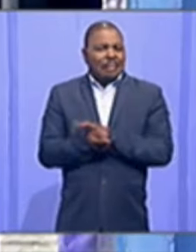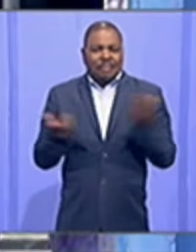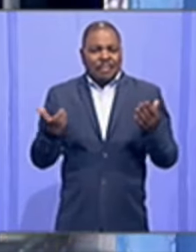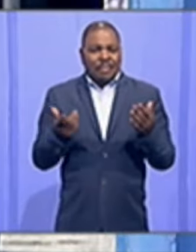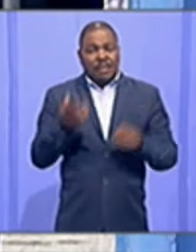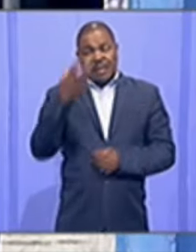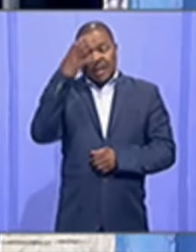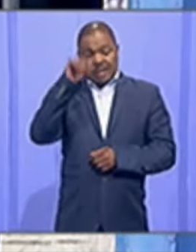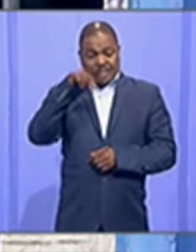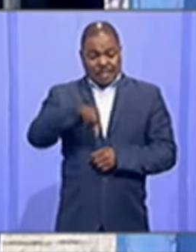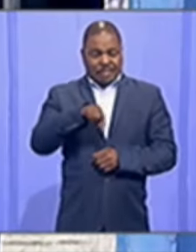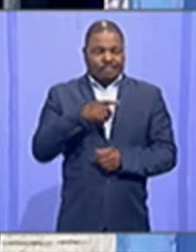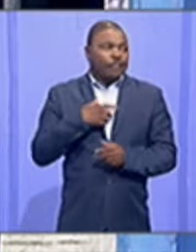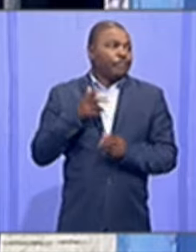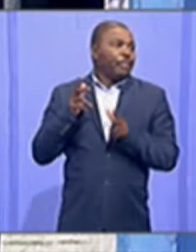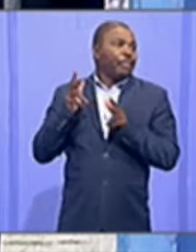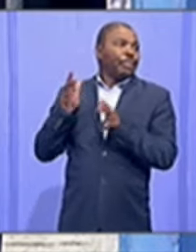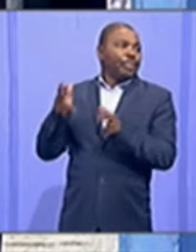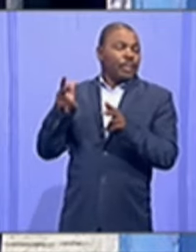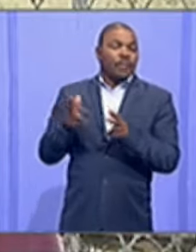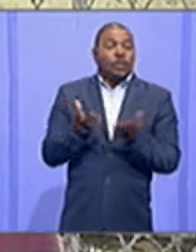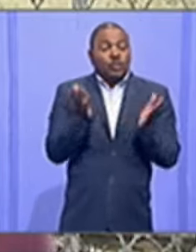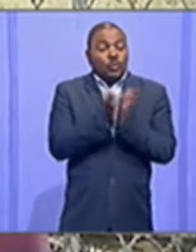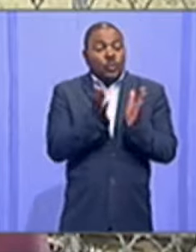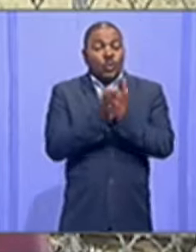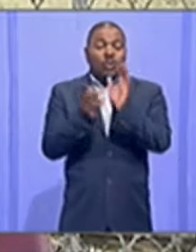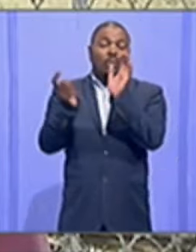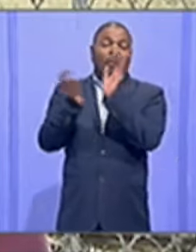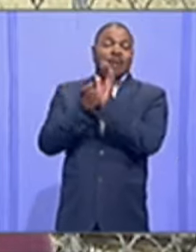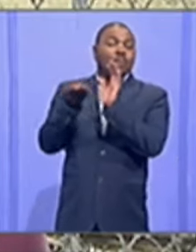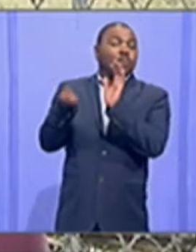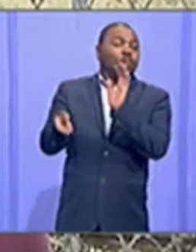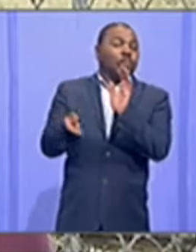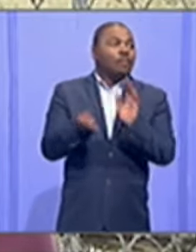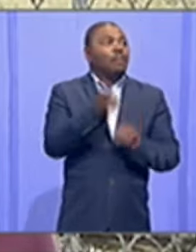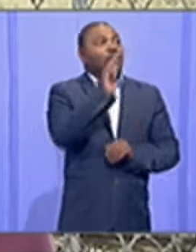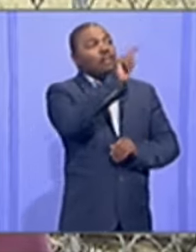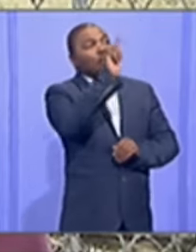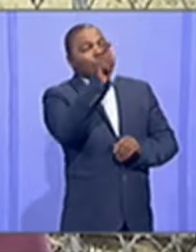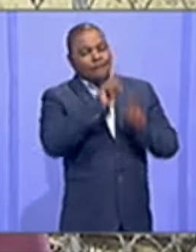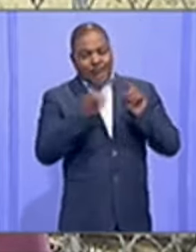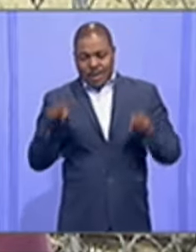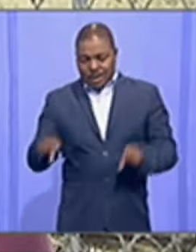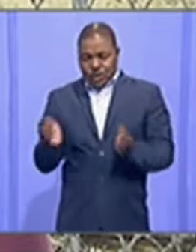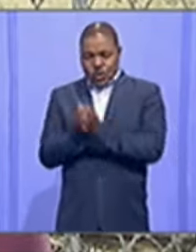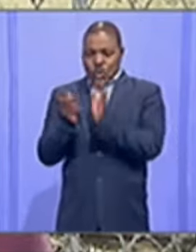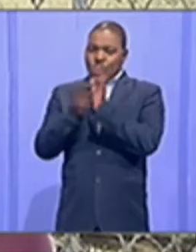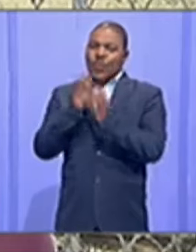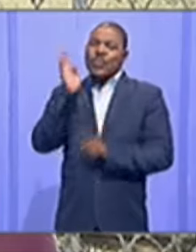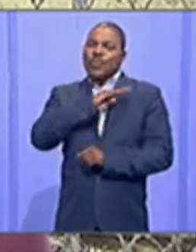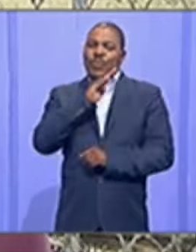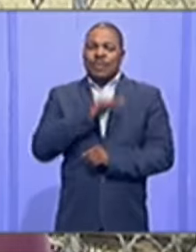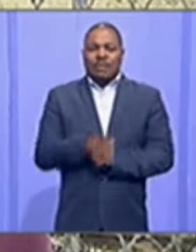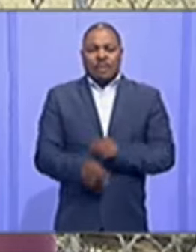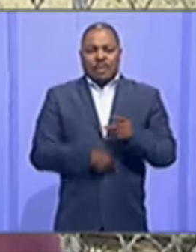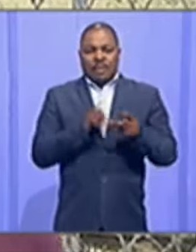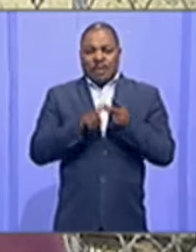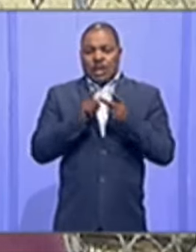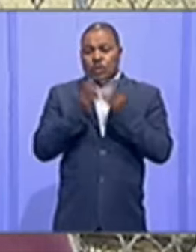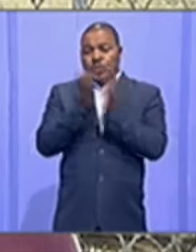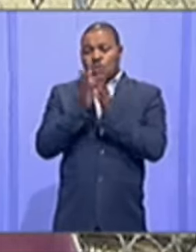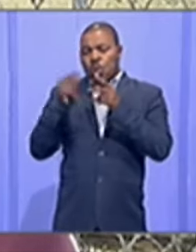re lebetse. Dikolo di na le di satellite dish, sekolo sa rona ga sena satellite dish. Dikolo di tisetsa di subject auditors